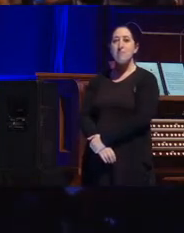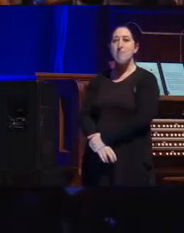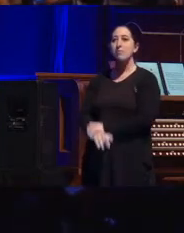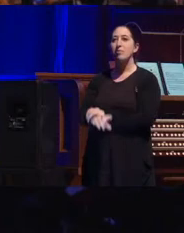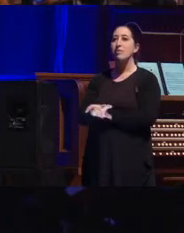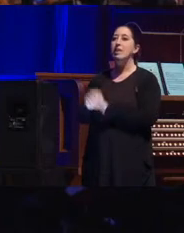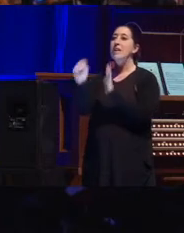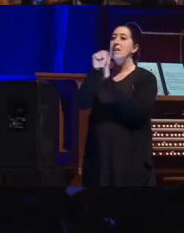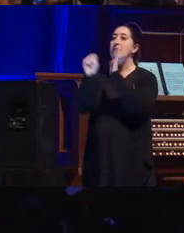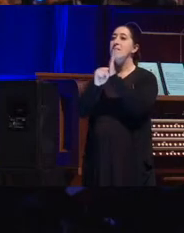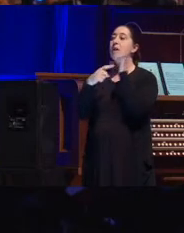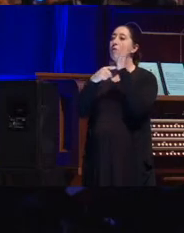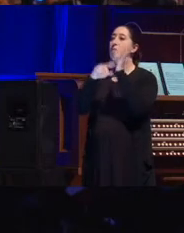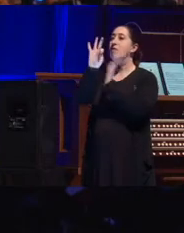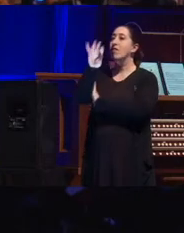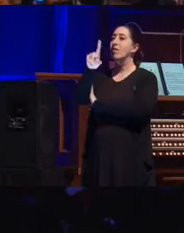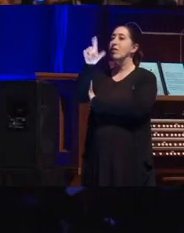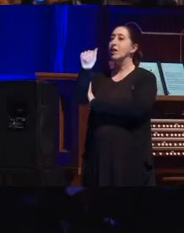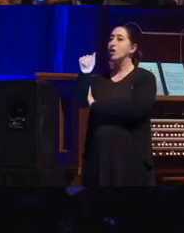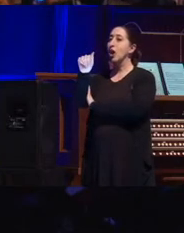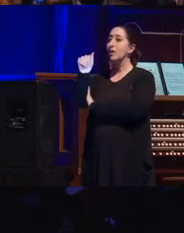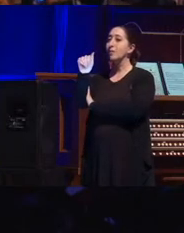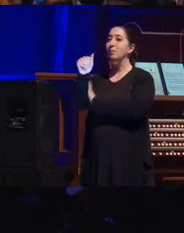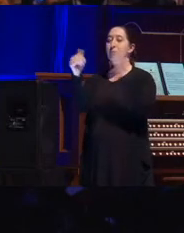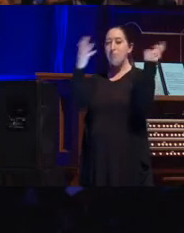State Representative Felicia Brabeck,